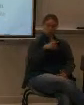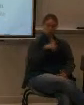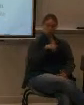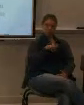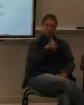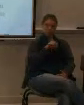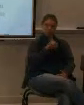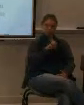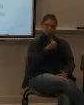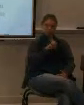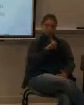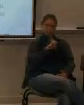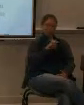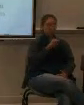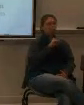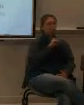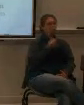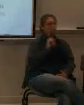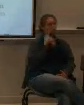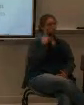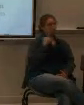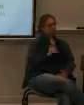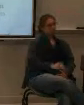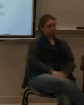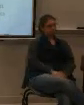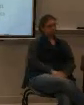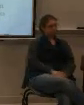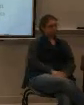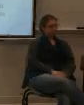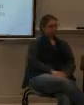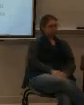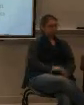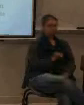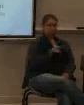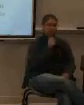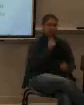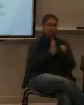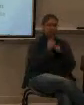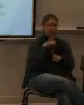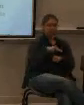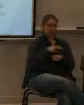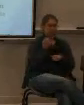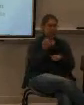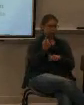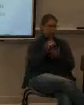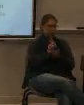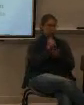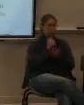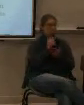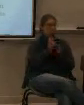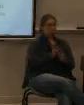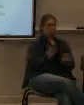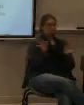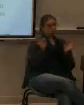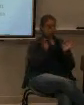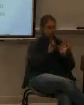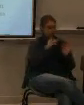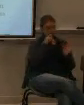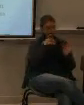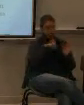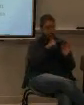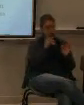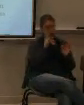pyrite? Fool's gold. Yeah, fool's gold. Fool's gold is the most common one, and that's really important because